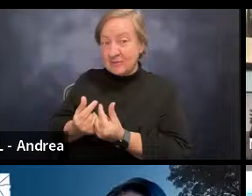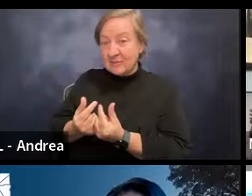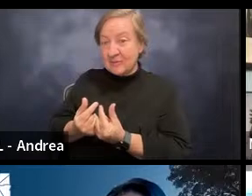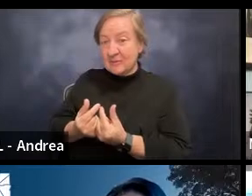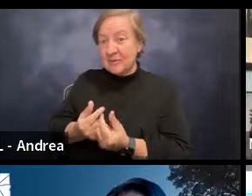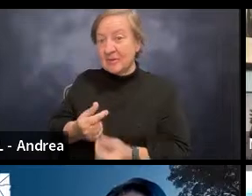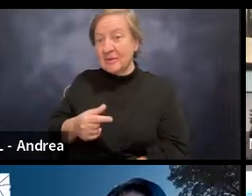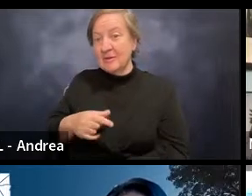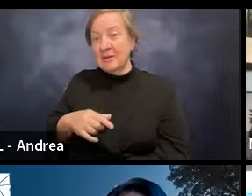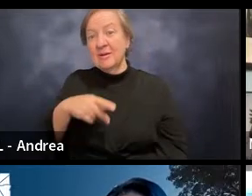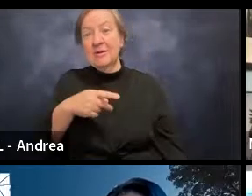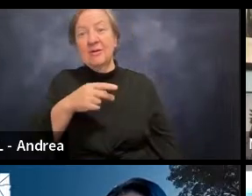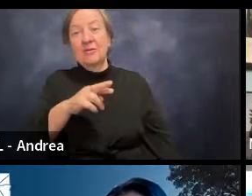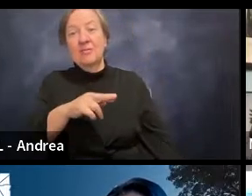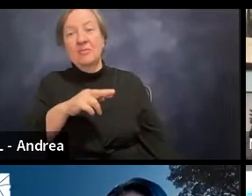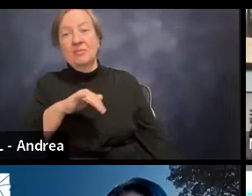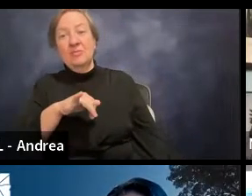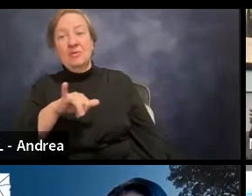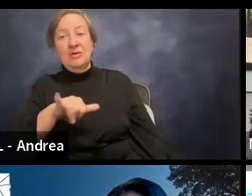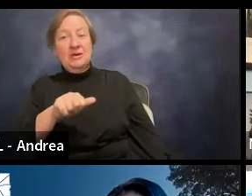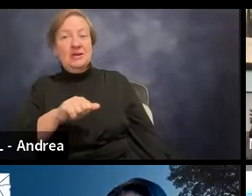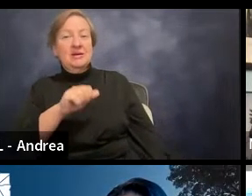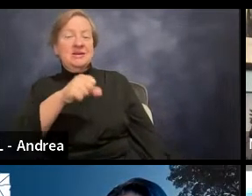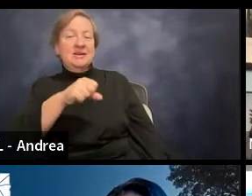event the mayor asked to be at today. So. Okay.